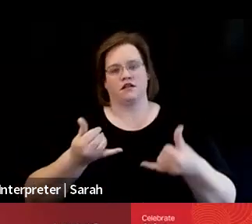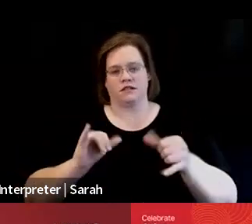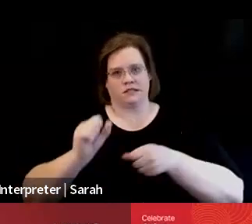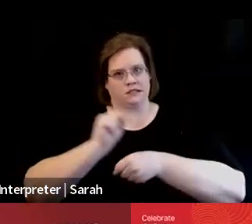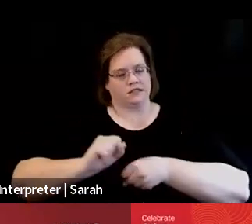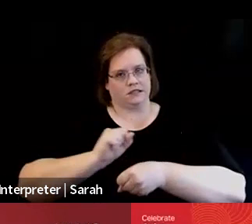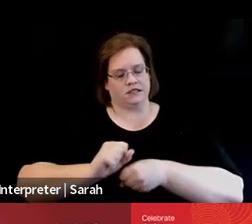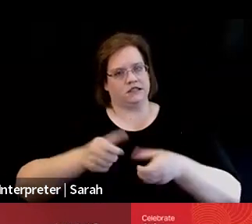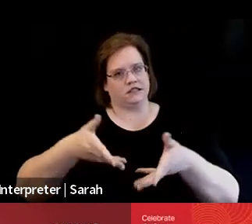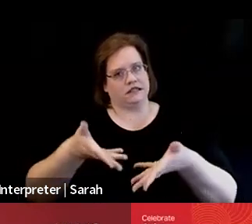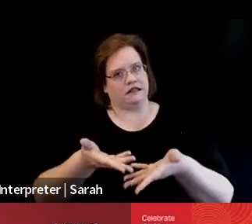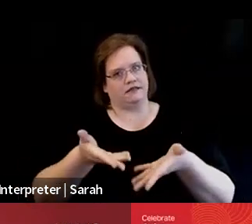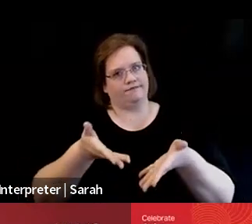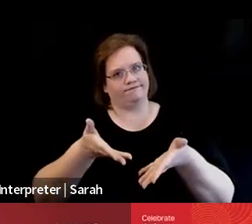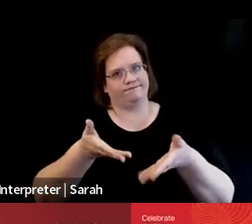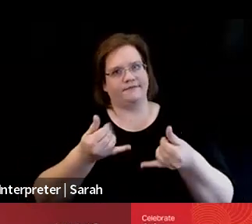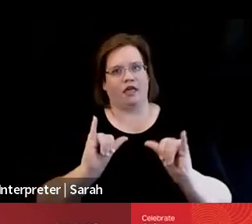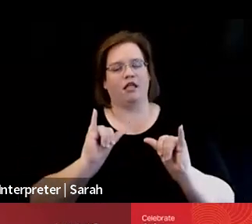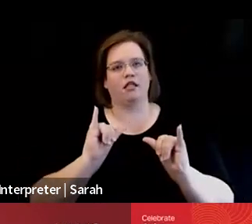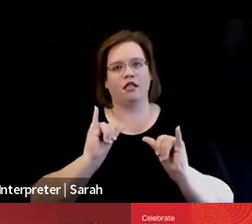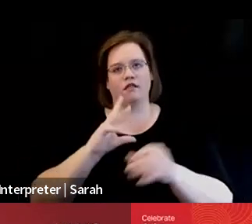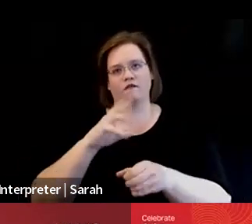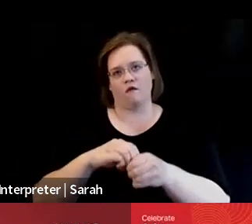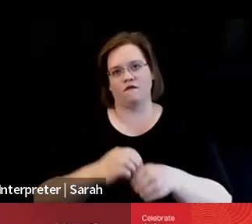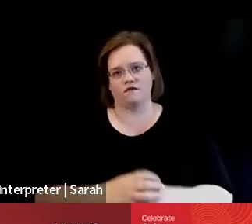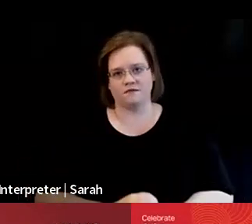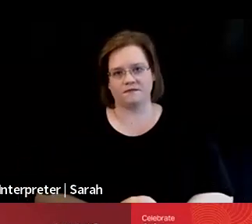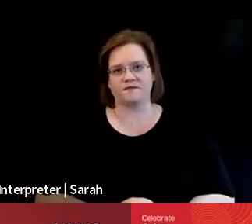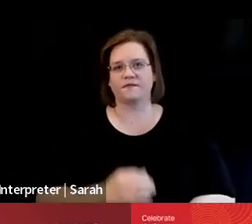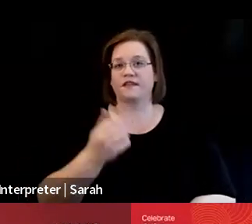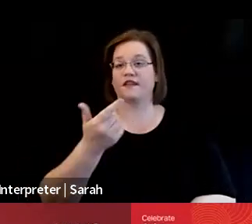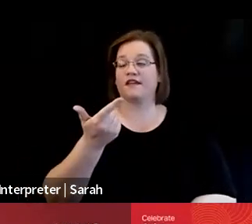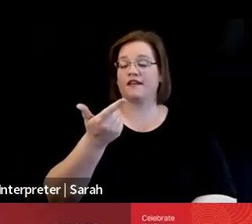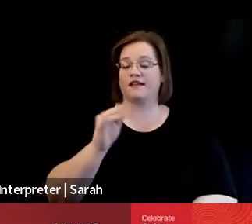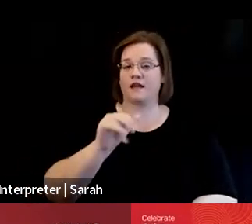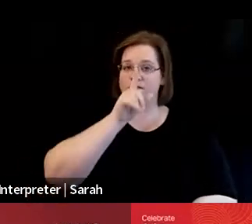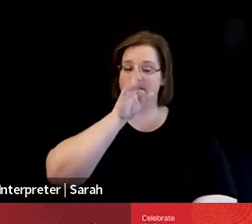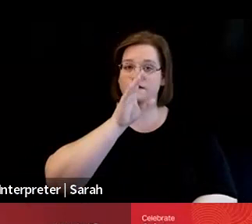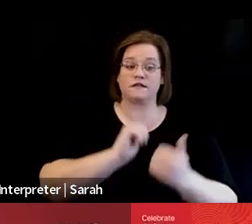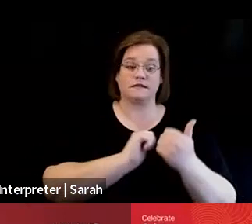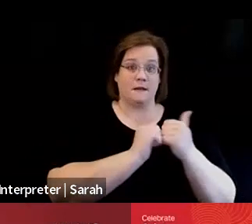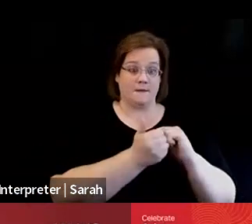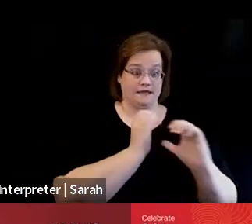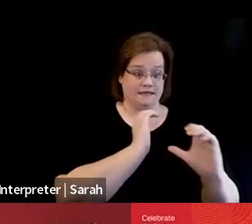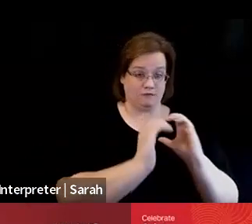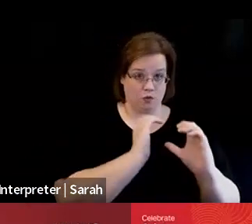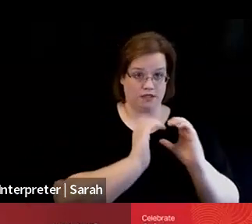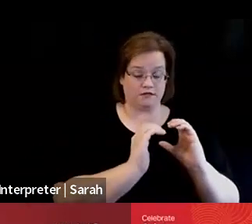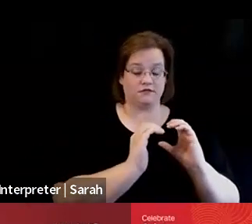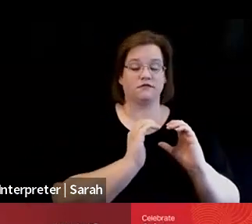to do institutionally to get there. Okay, so so we're talking about the means of communication, which is a topic